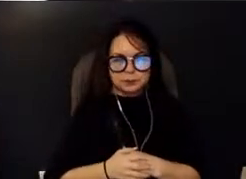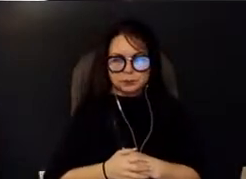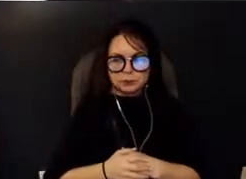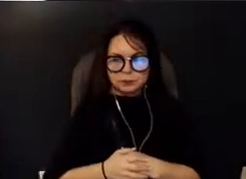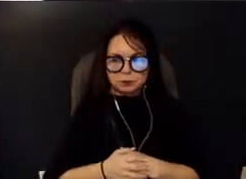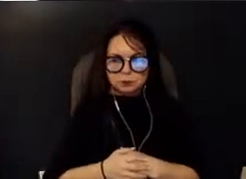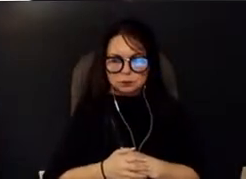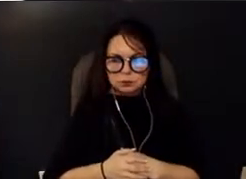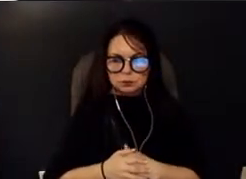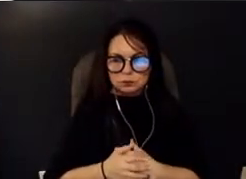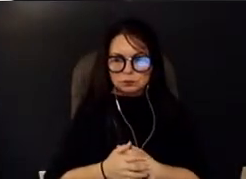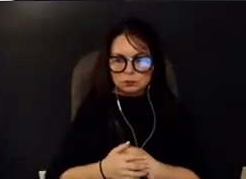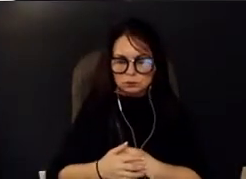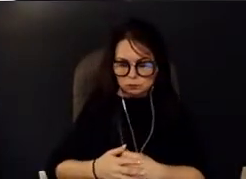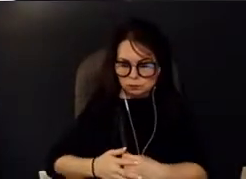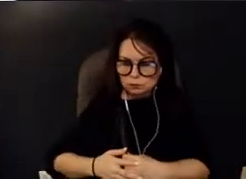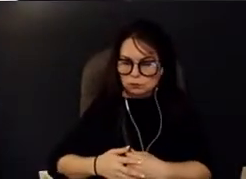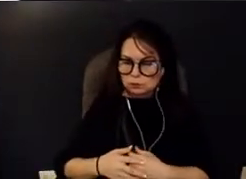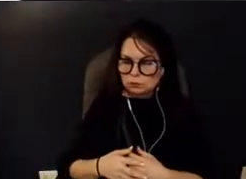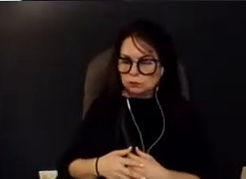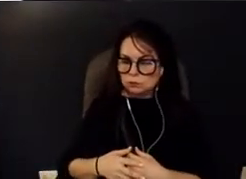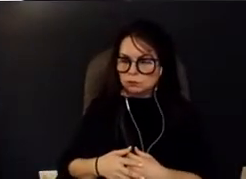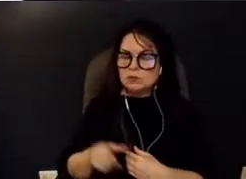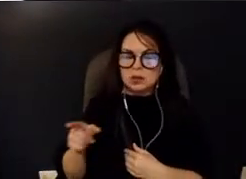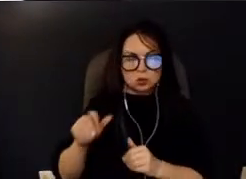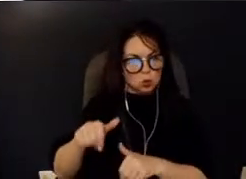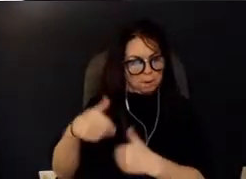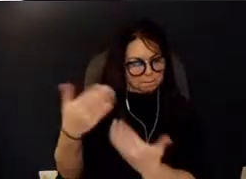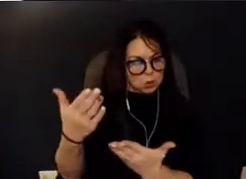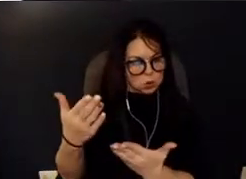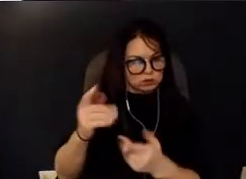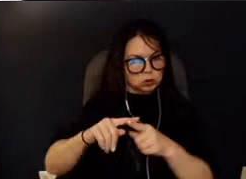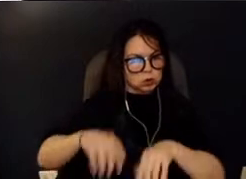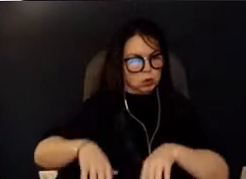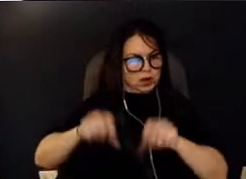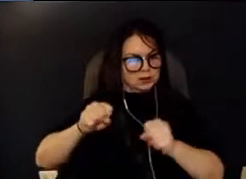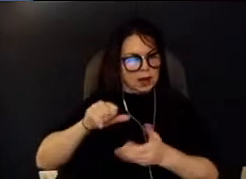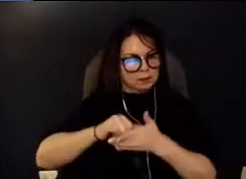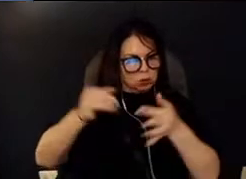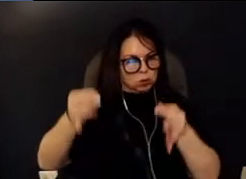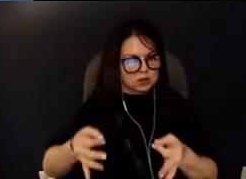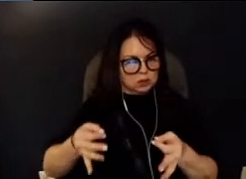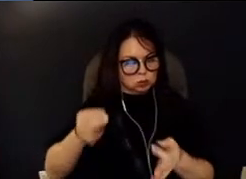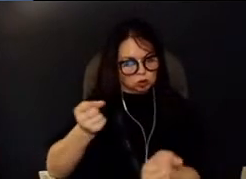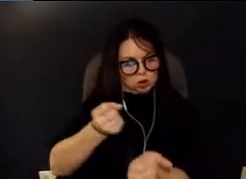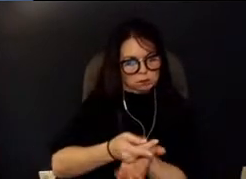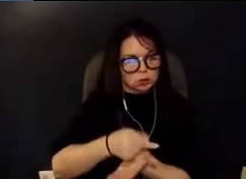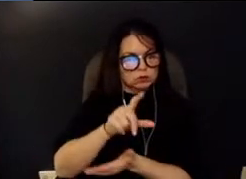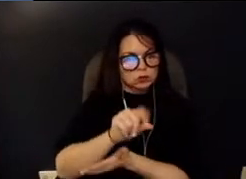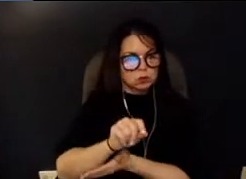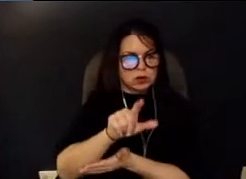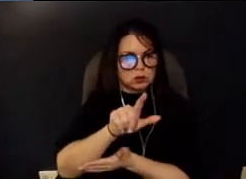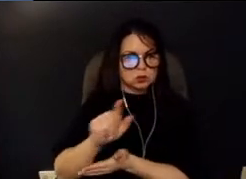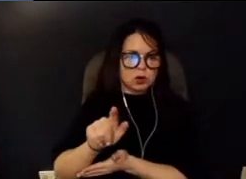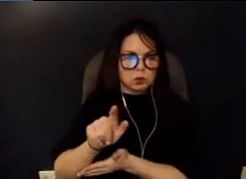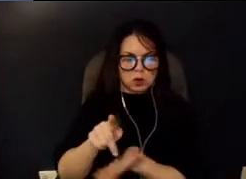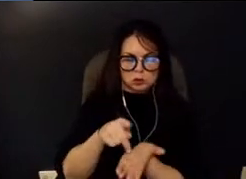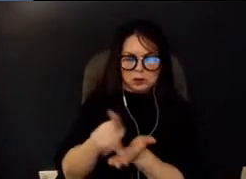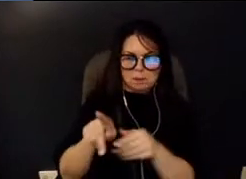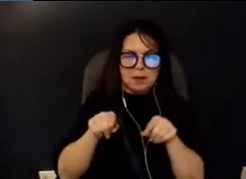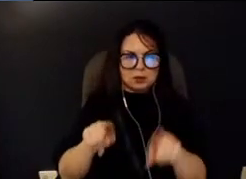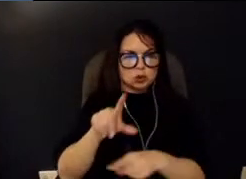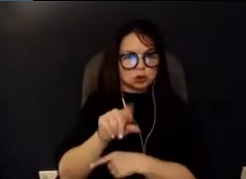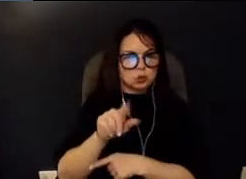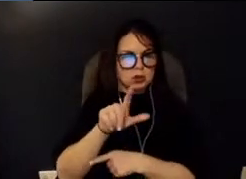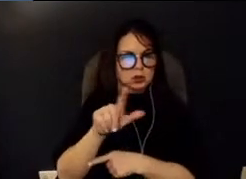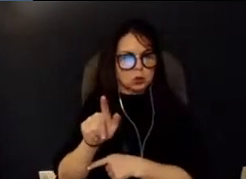Councilmember Palmisano has moved adoption of the resolution approving the 2020 property tax levy to be paid in 2021. Is there any discussion on the